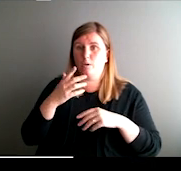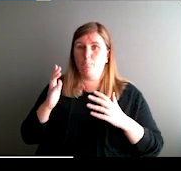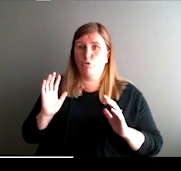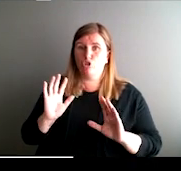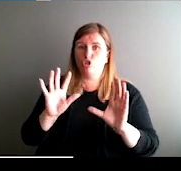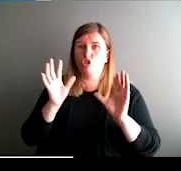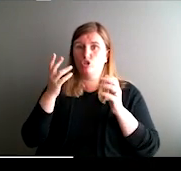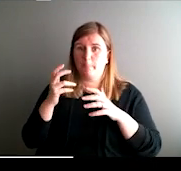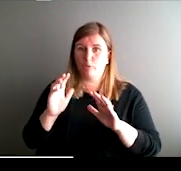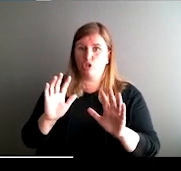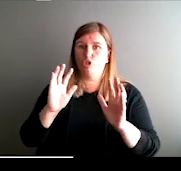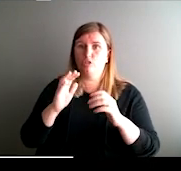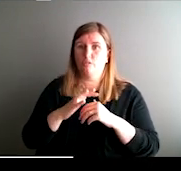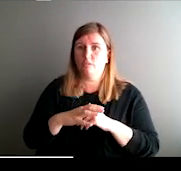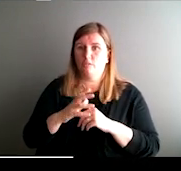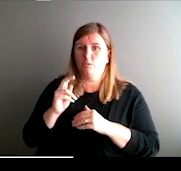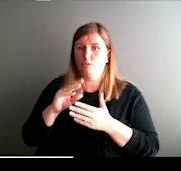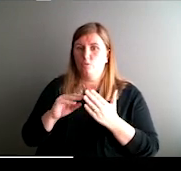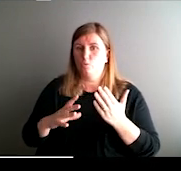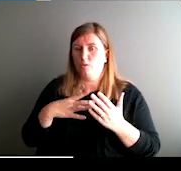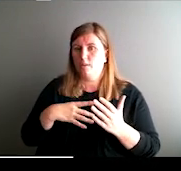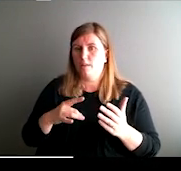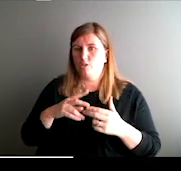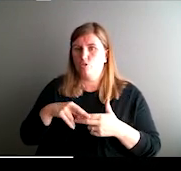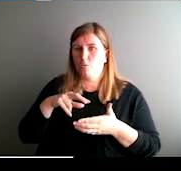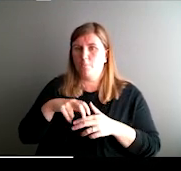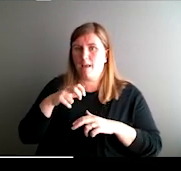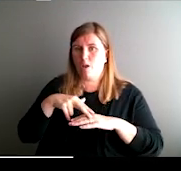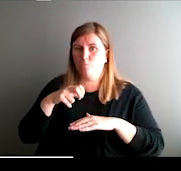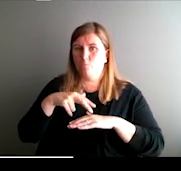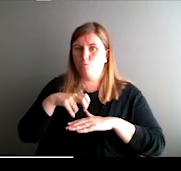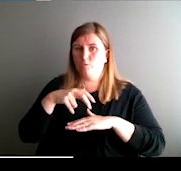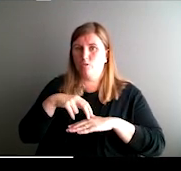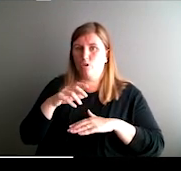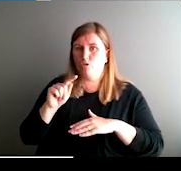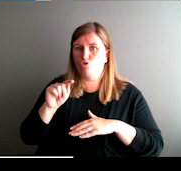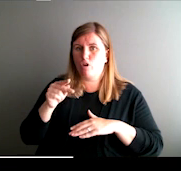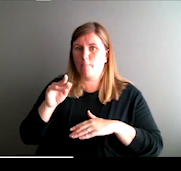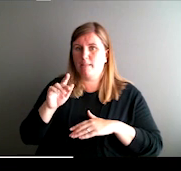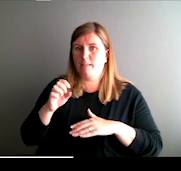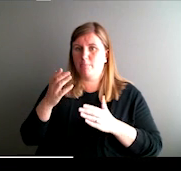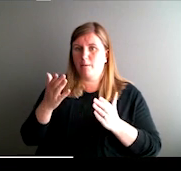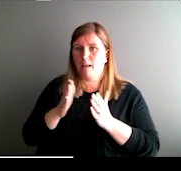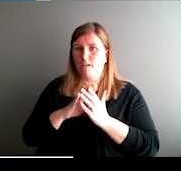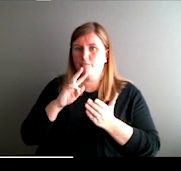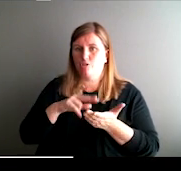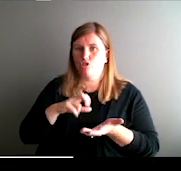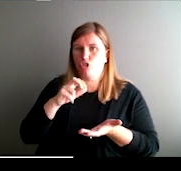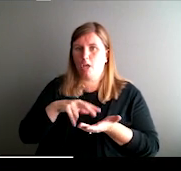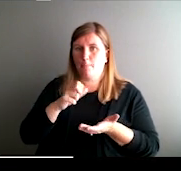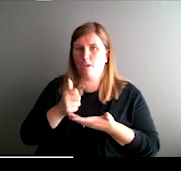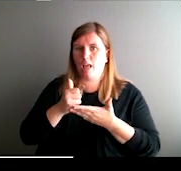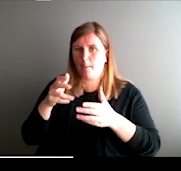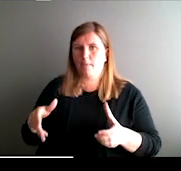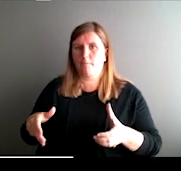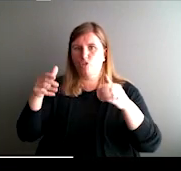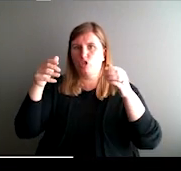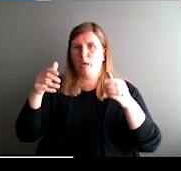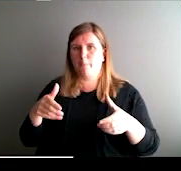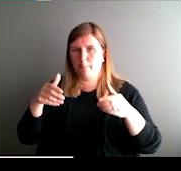push, or a student that likes to bounce on a trampoline might ask for jump while you help them jump a bit